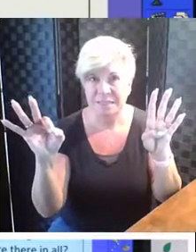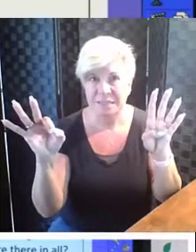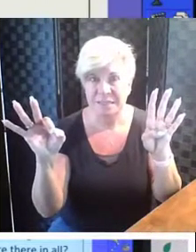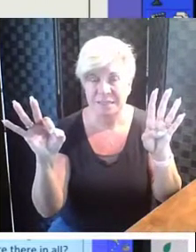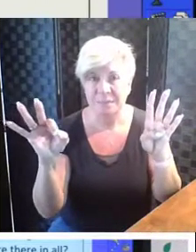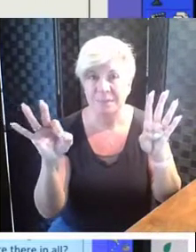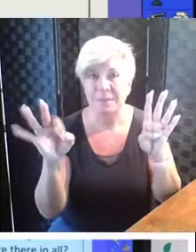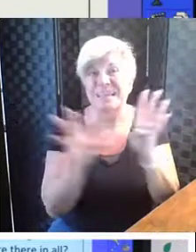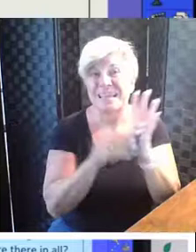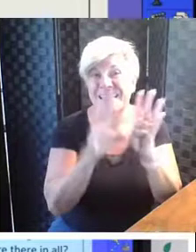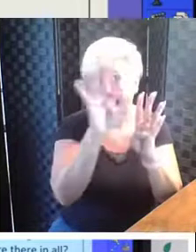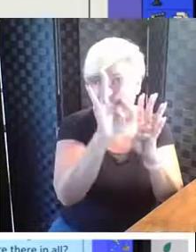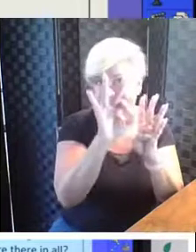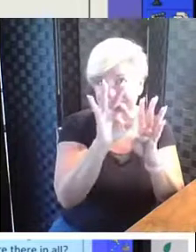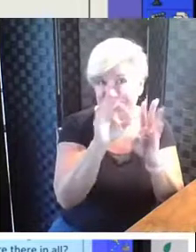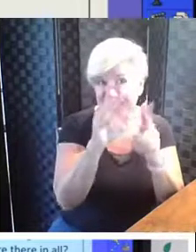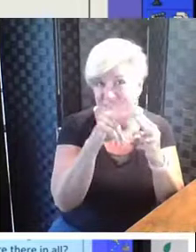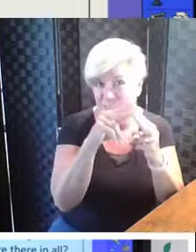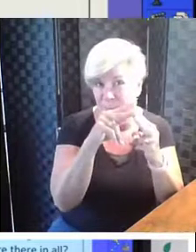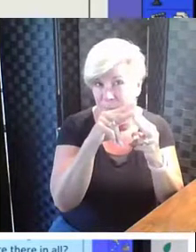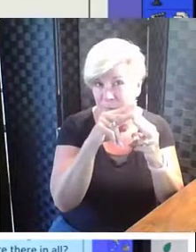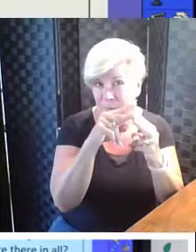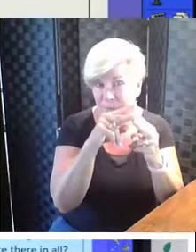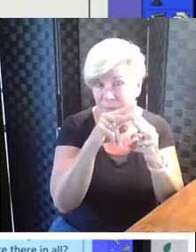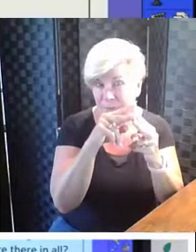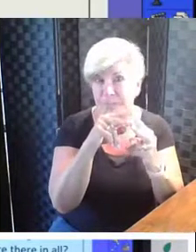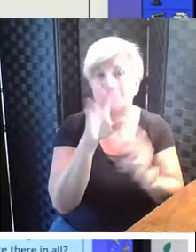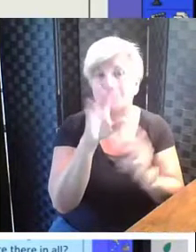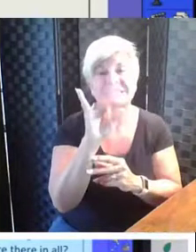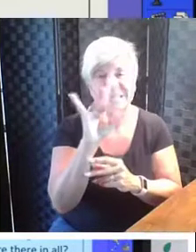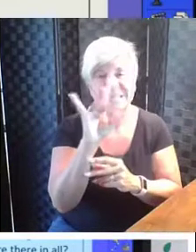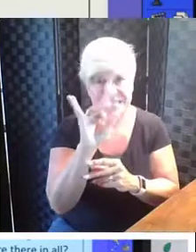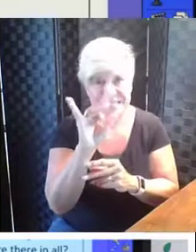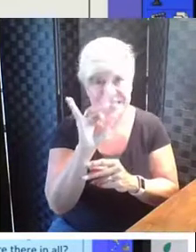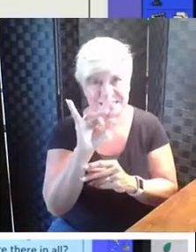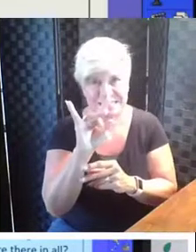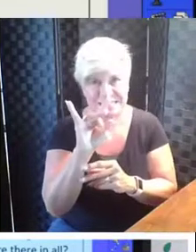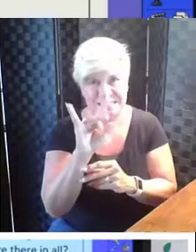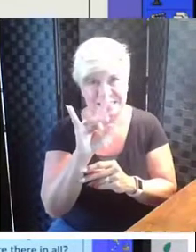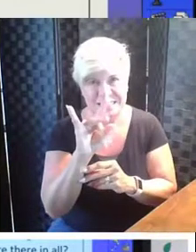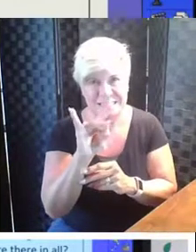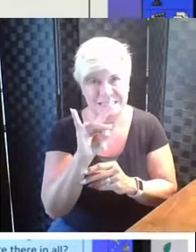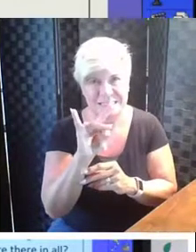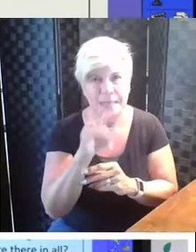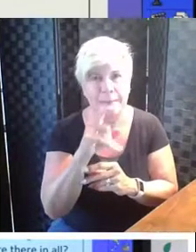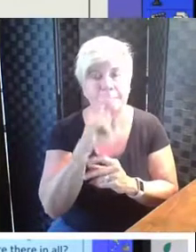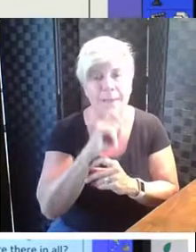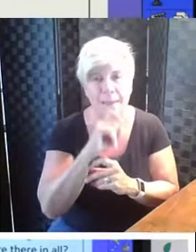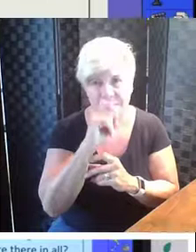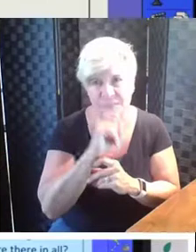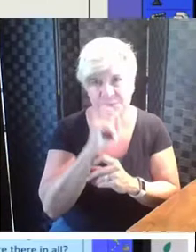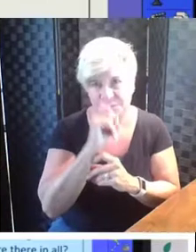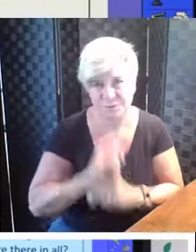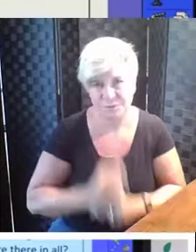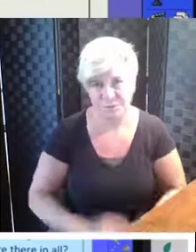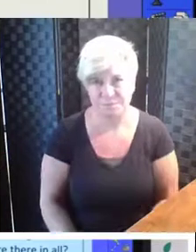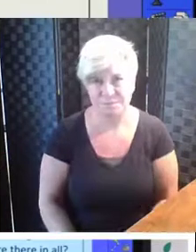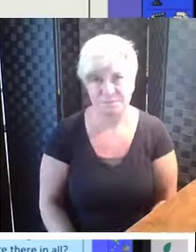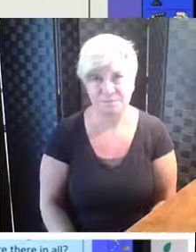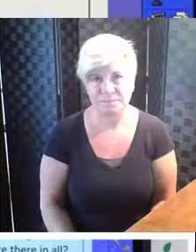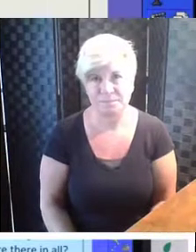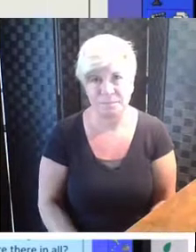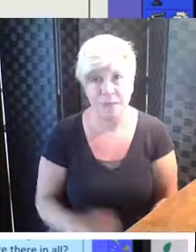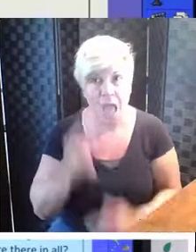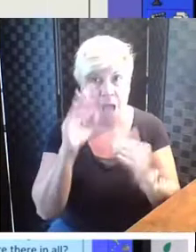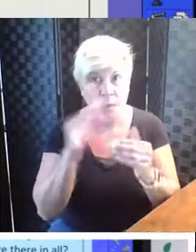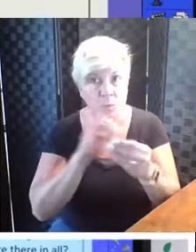and 9 plus 9 is a double, and that makes 18 popsicles. I